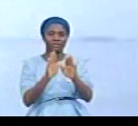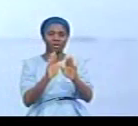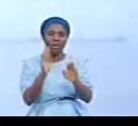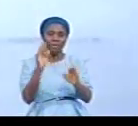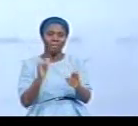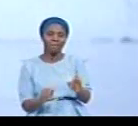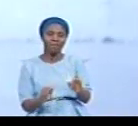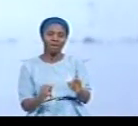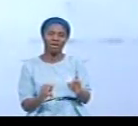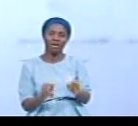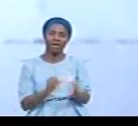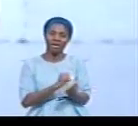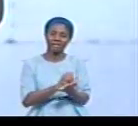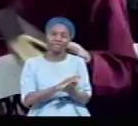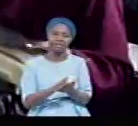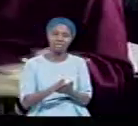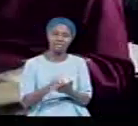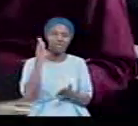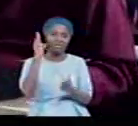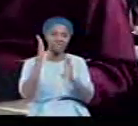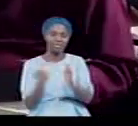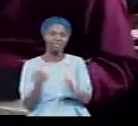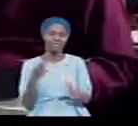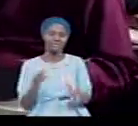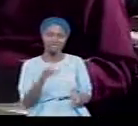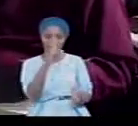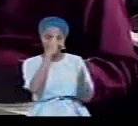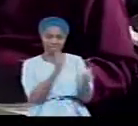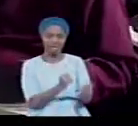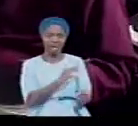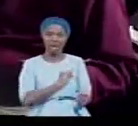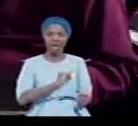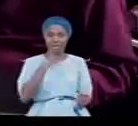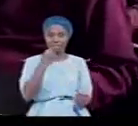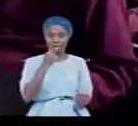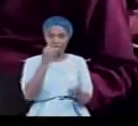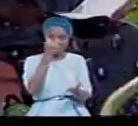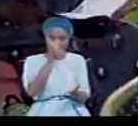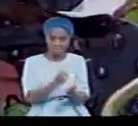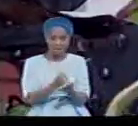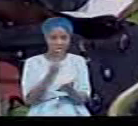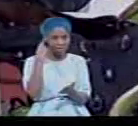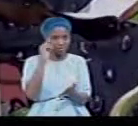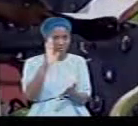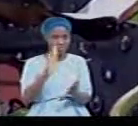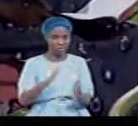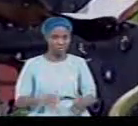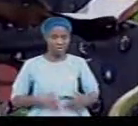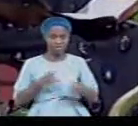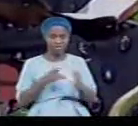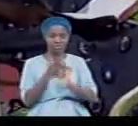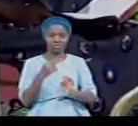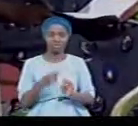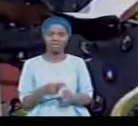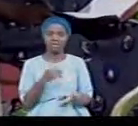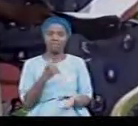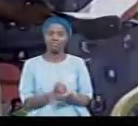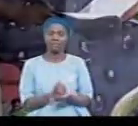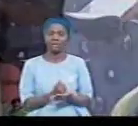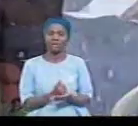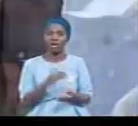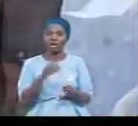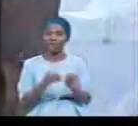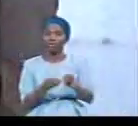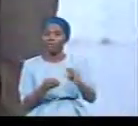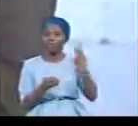say amen for your life in Jesus' name. Let's look at number two now. We're